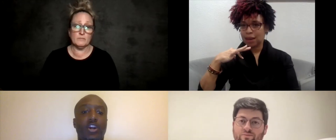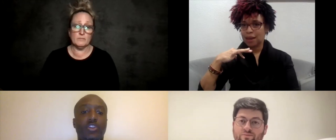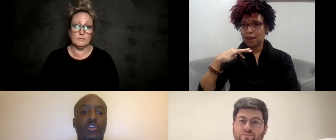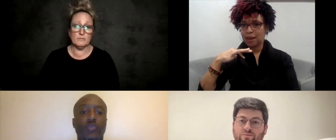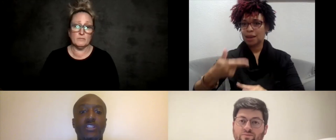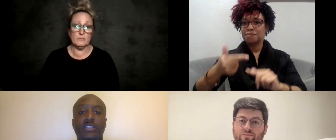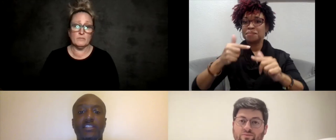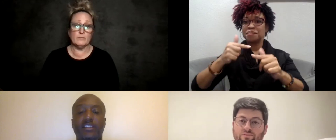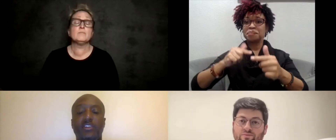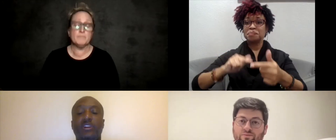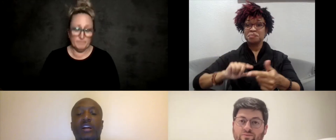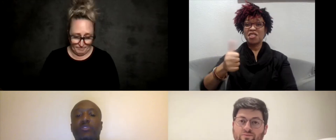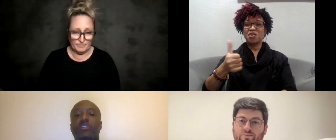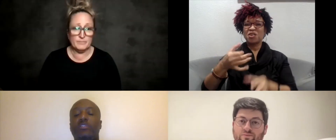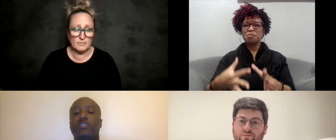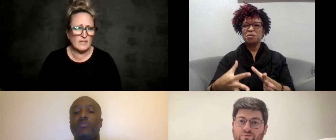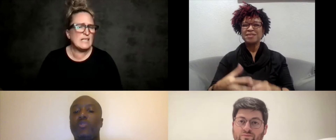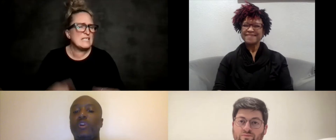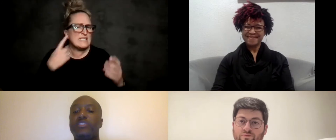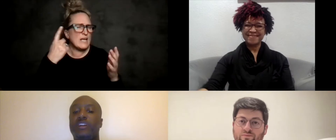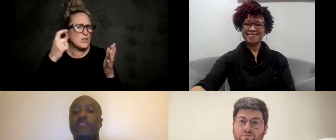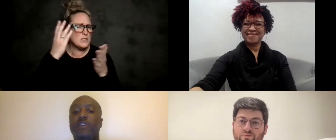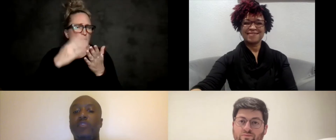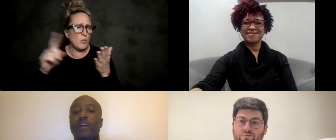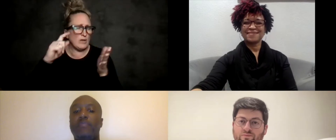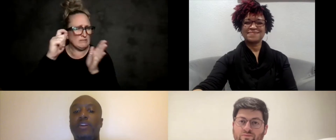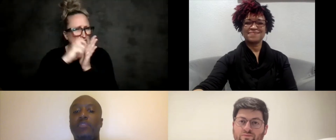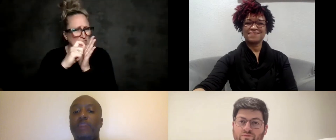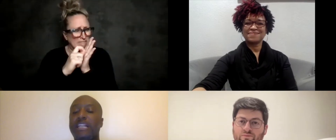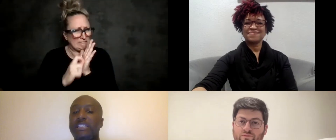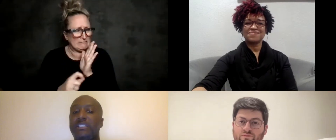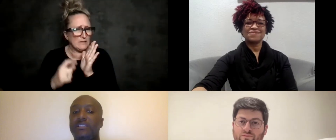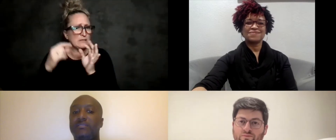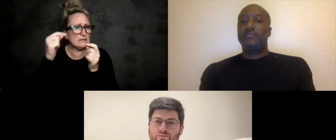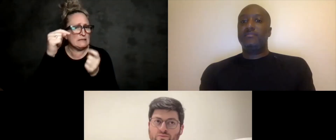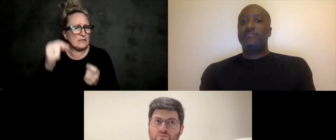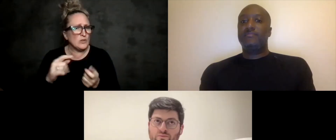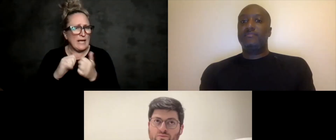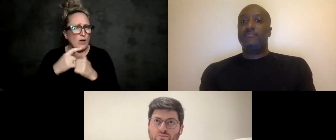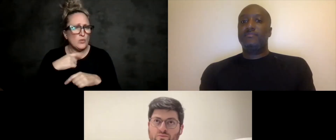And are there written details on how to request a vote by mail ballot?